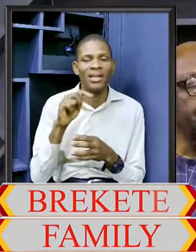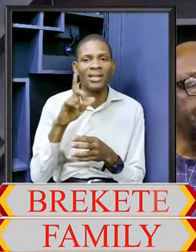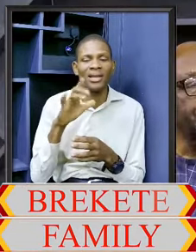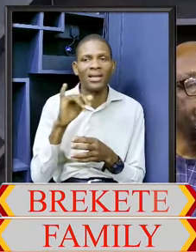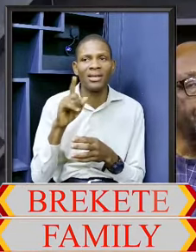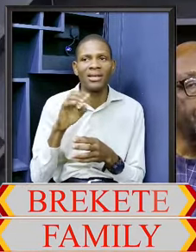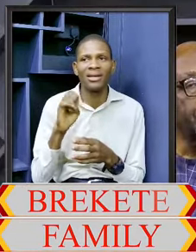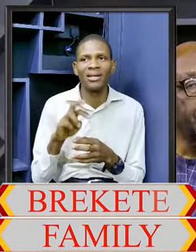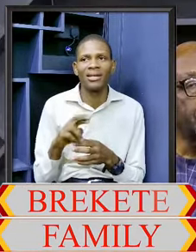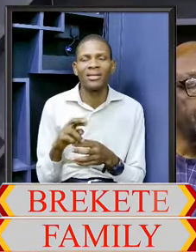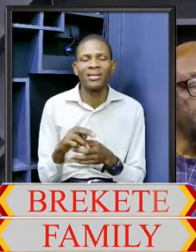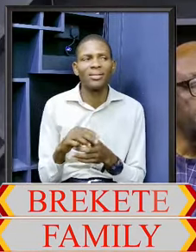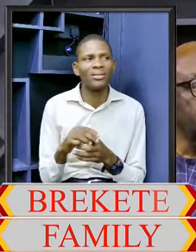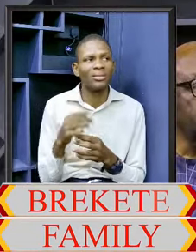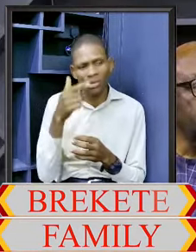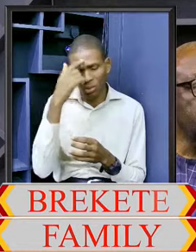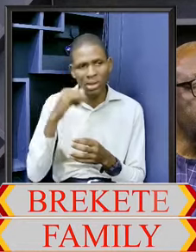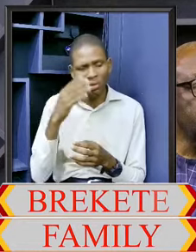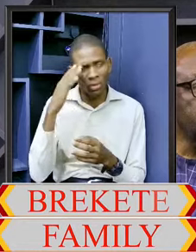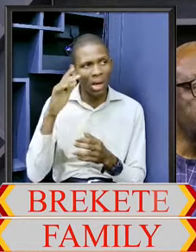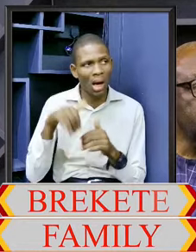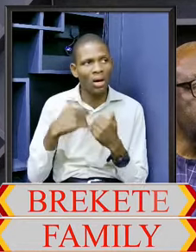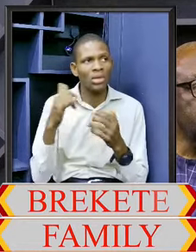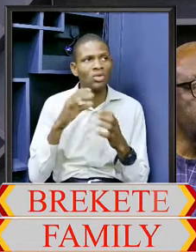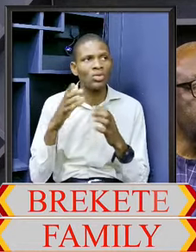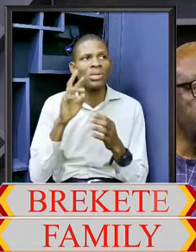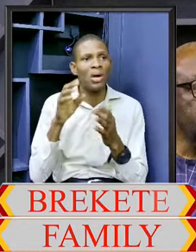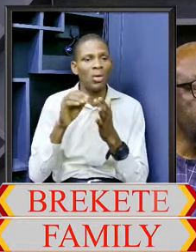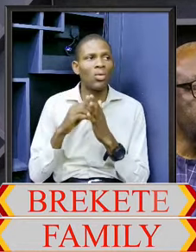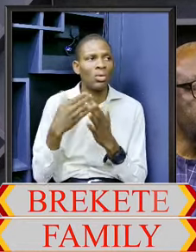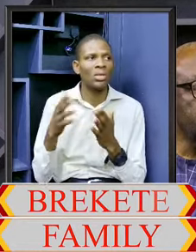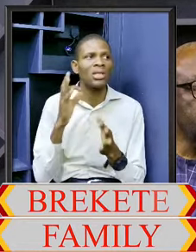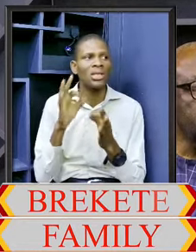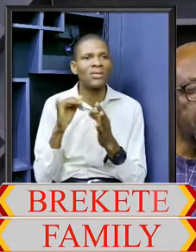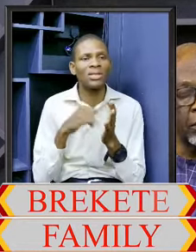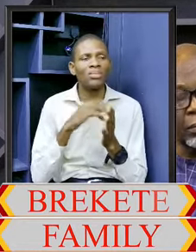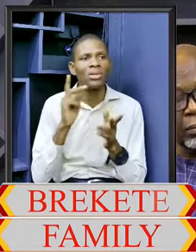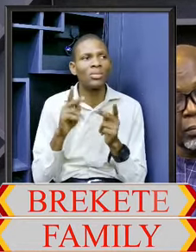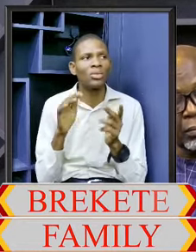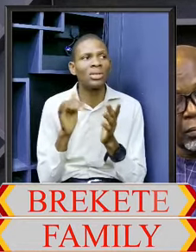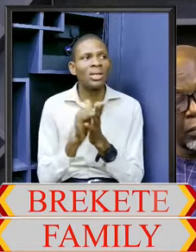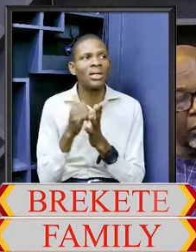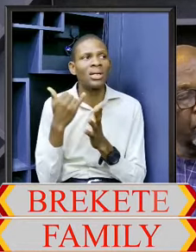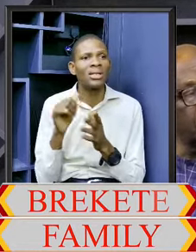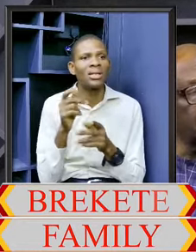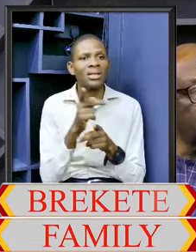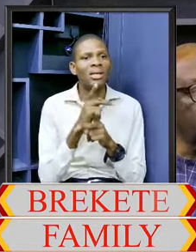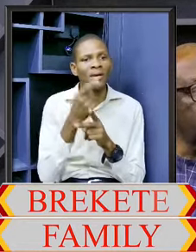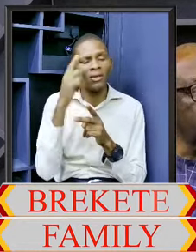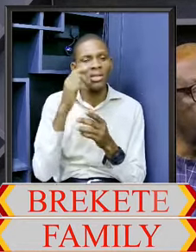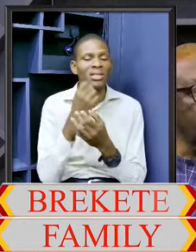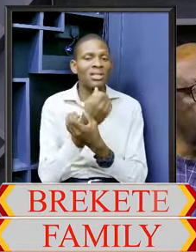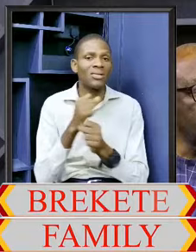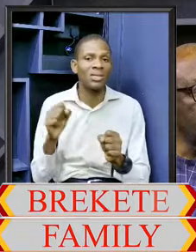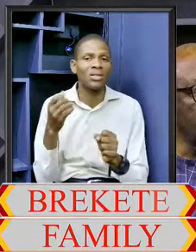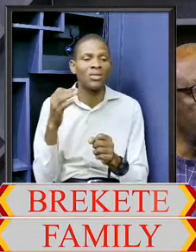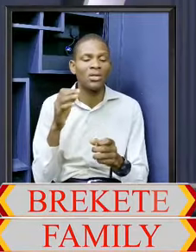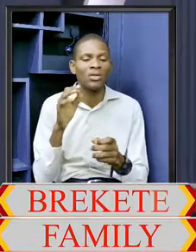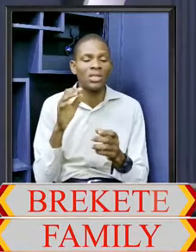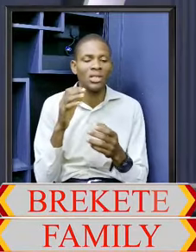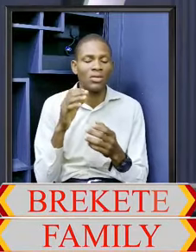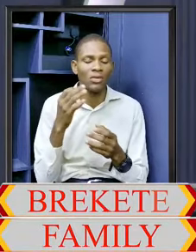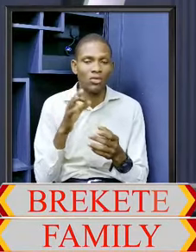chop them from this one. No because I know how then they do their own thing. If na people will be say they care for the safety of the